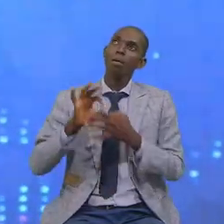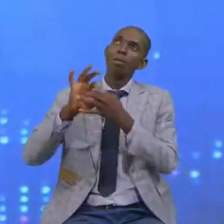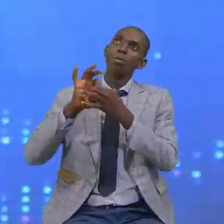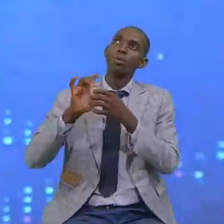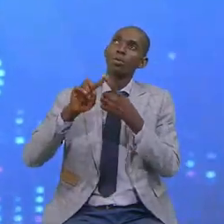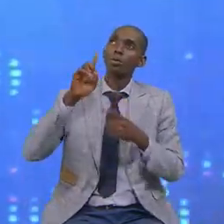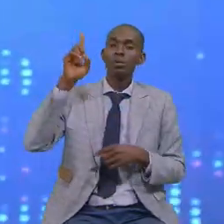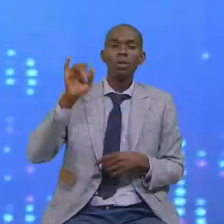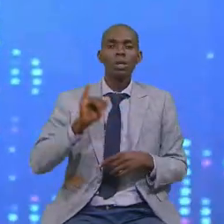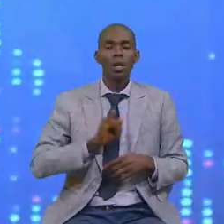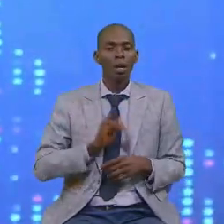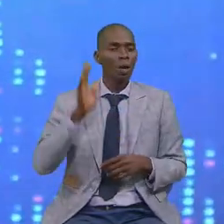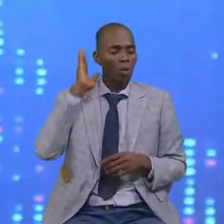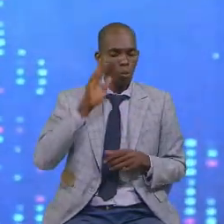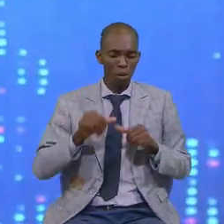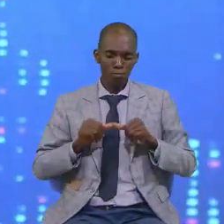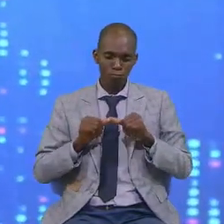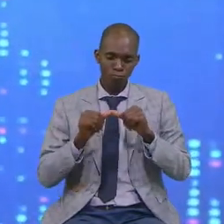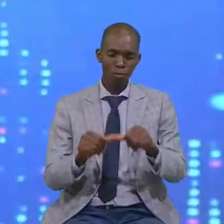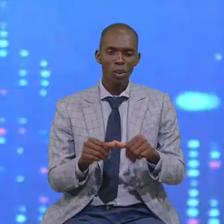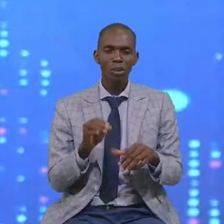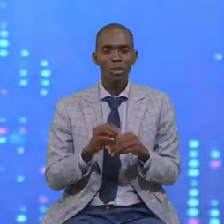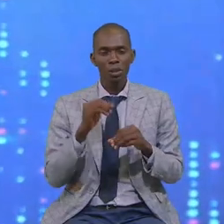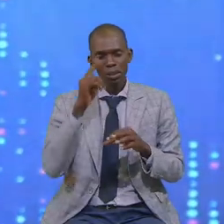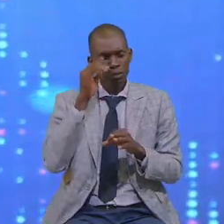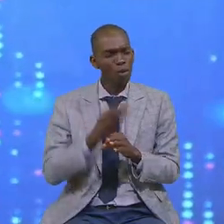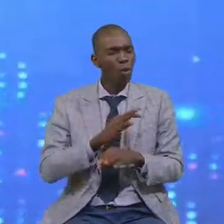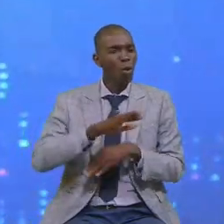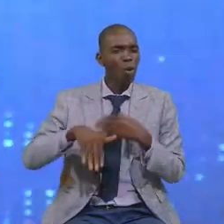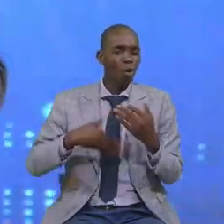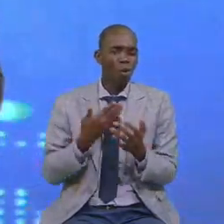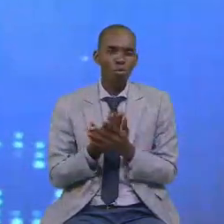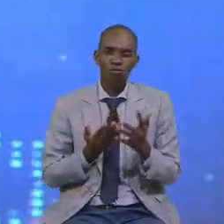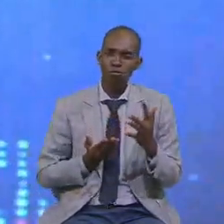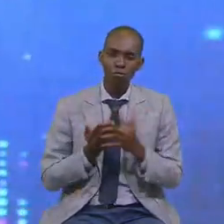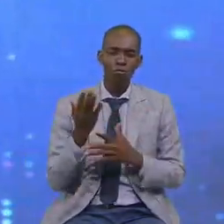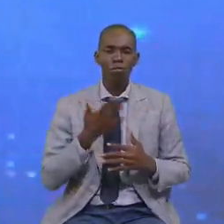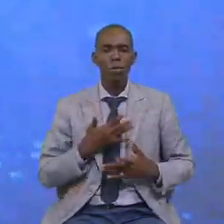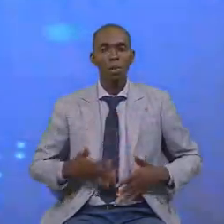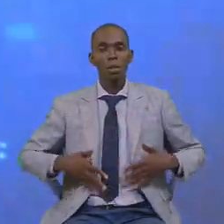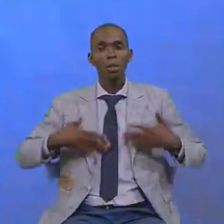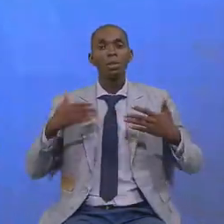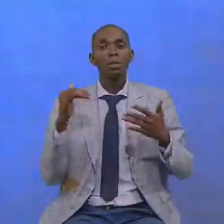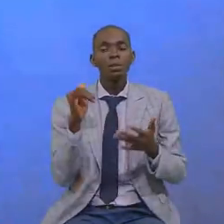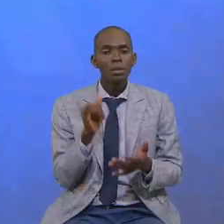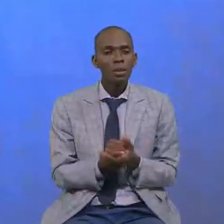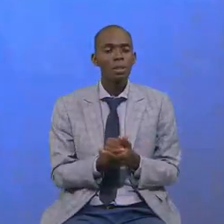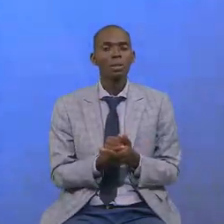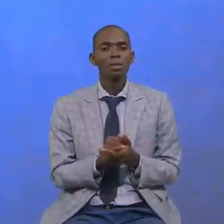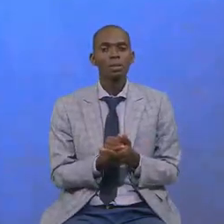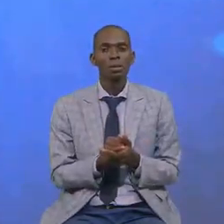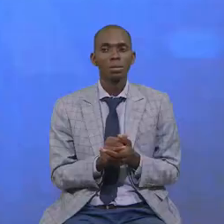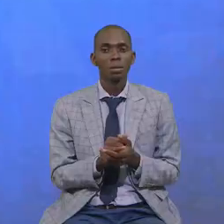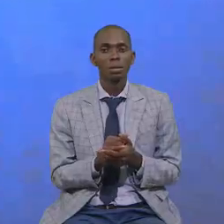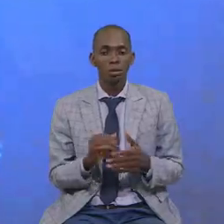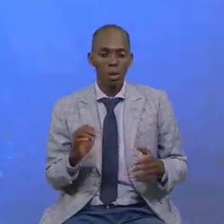going to abide in the faith for the rest of my life. That seals your repentance